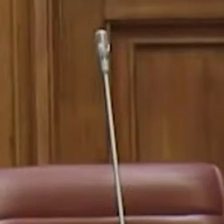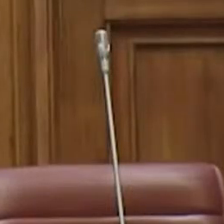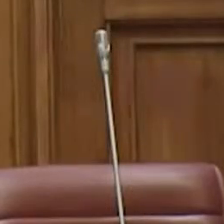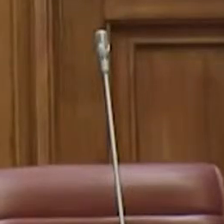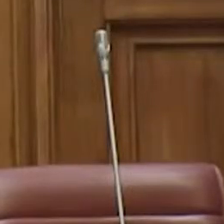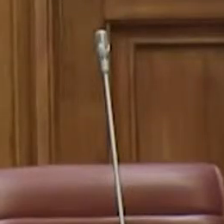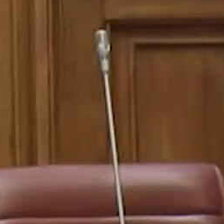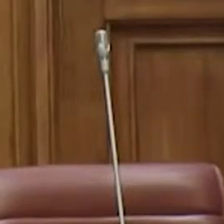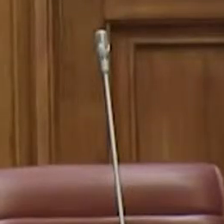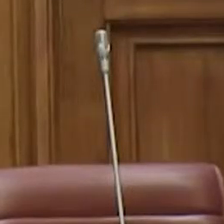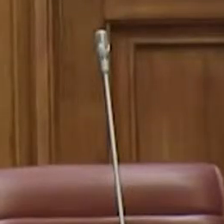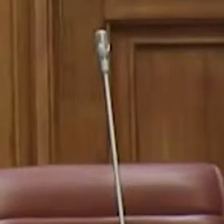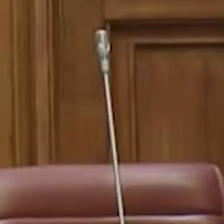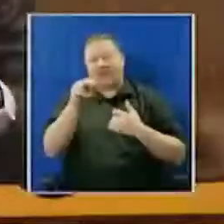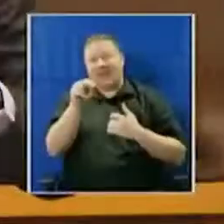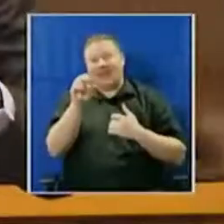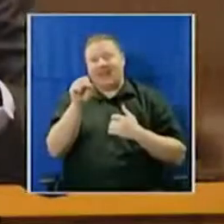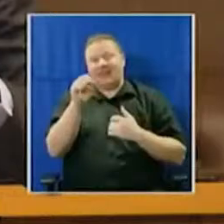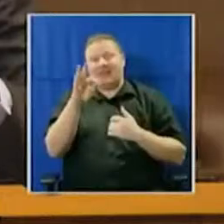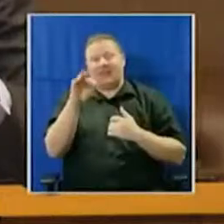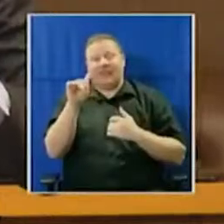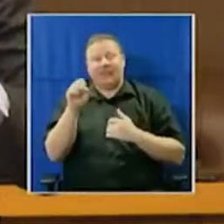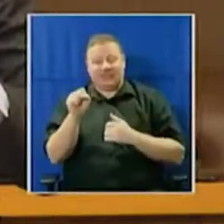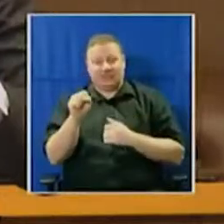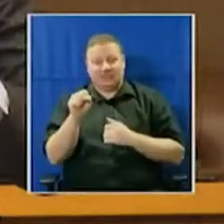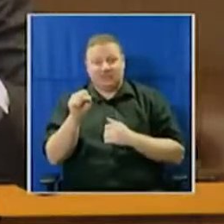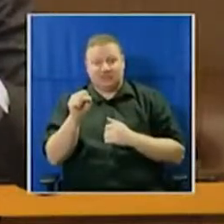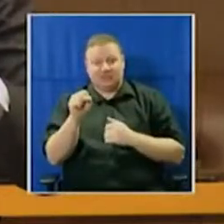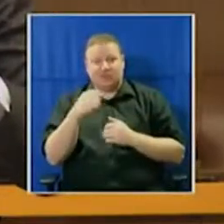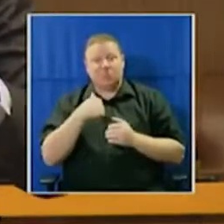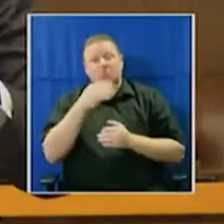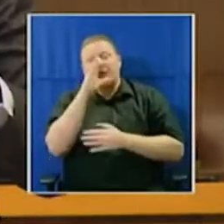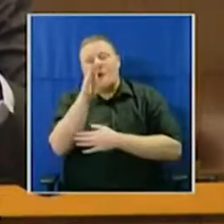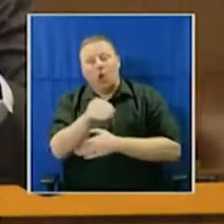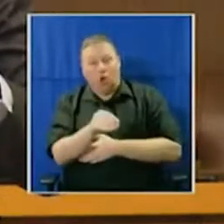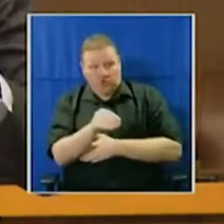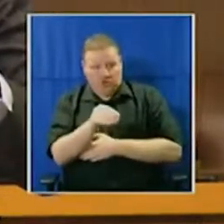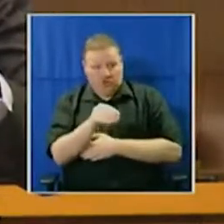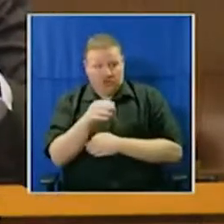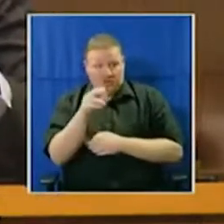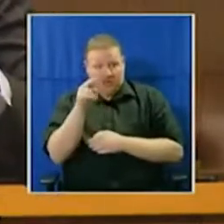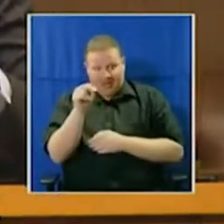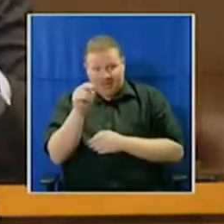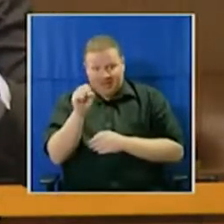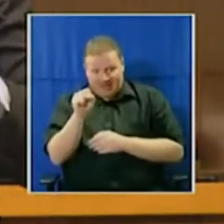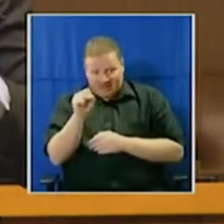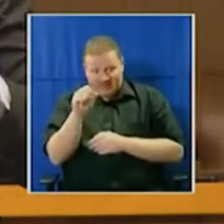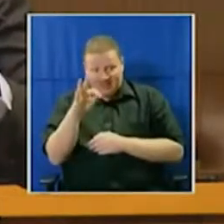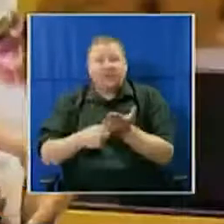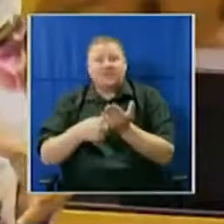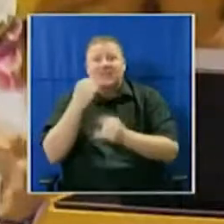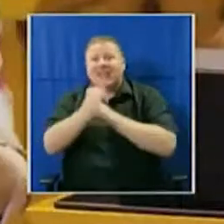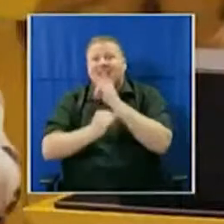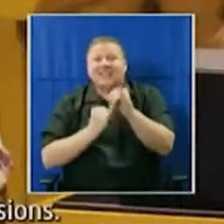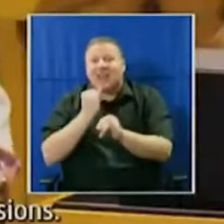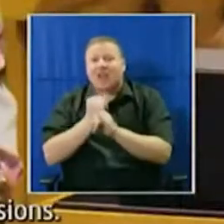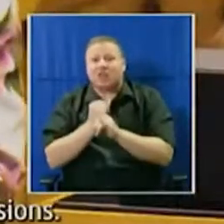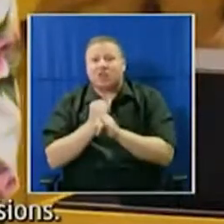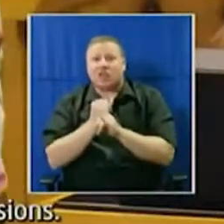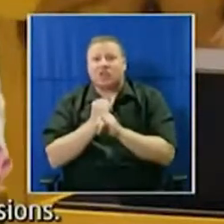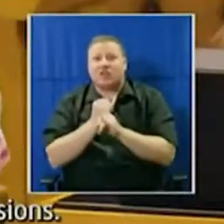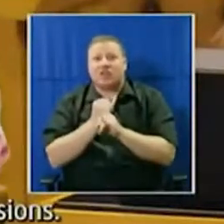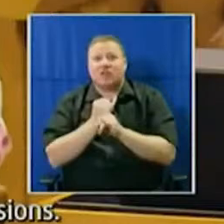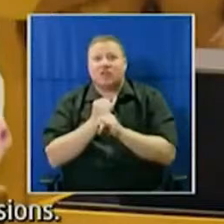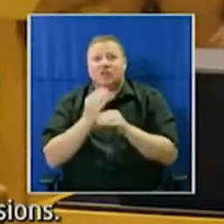members, but the entire committee. There are oversight mechanisms that are routine and regularly exercised, such